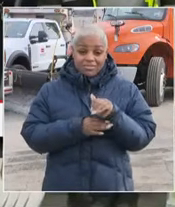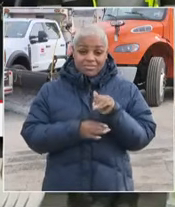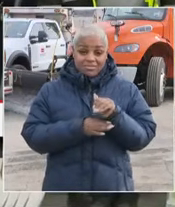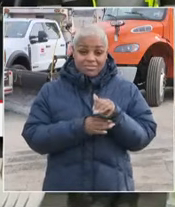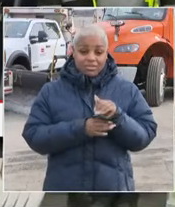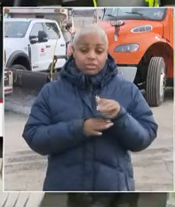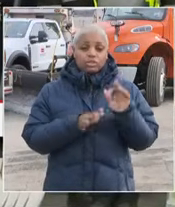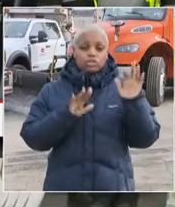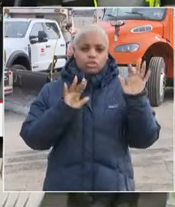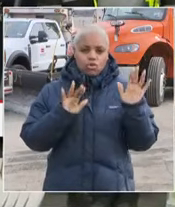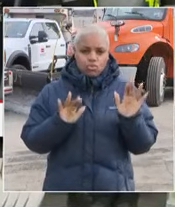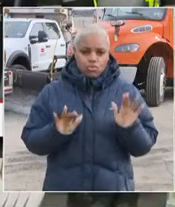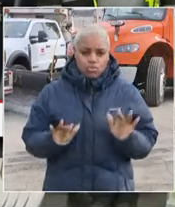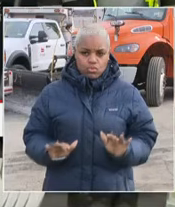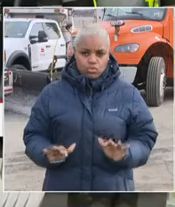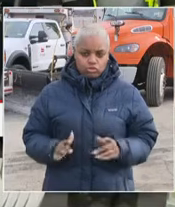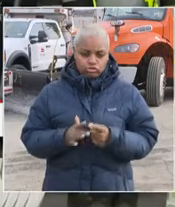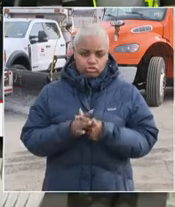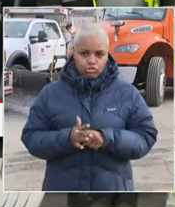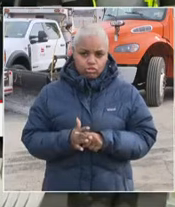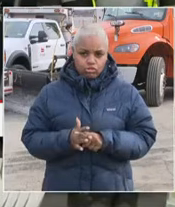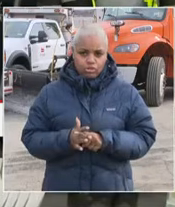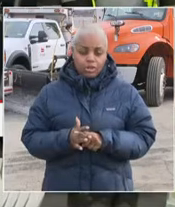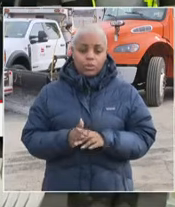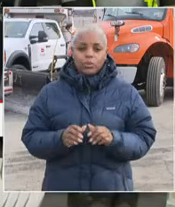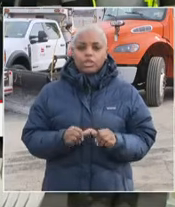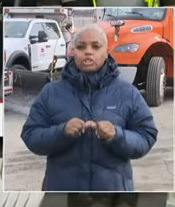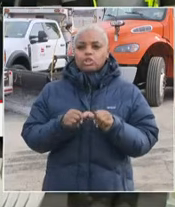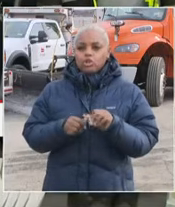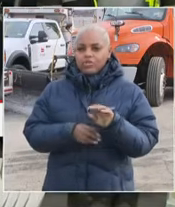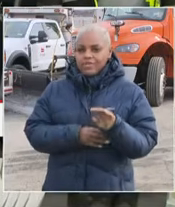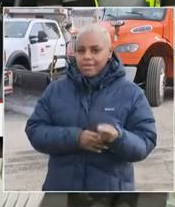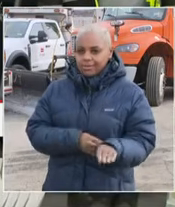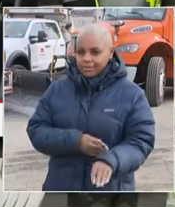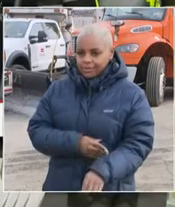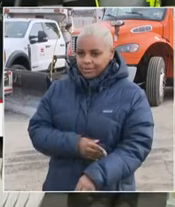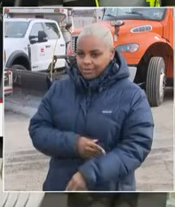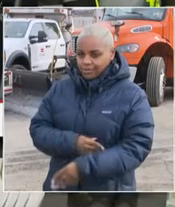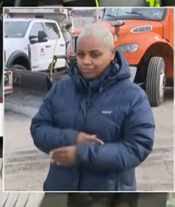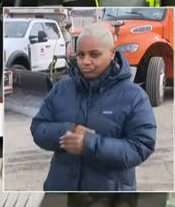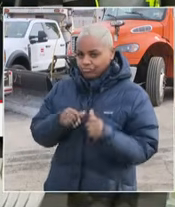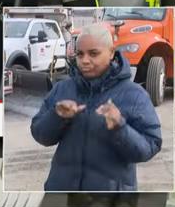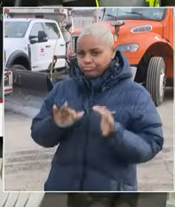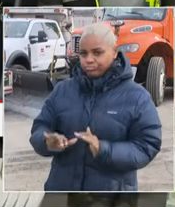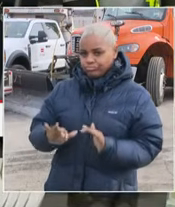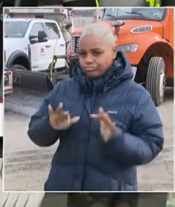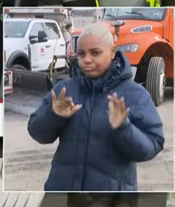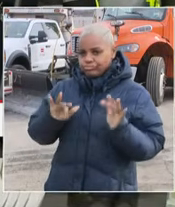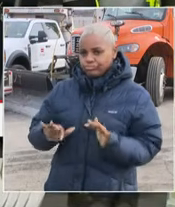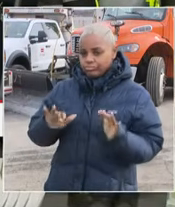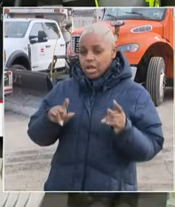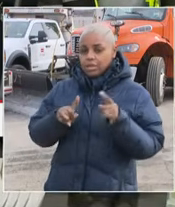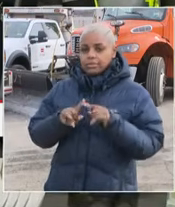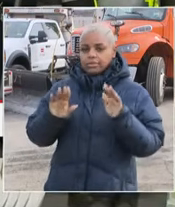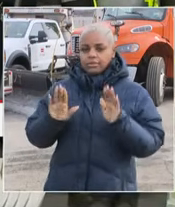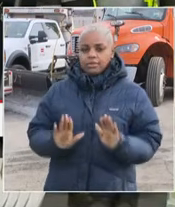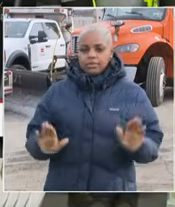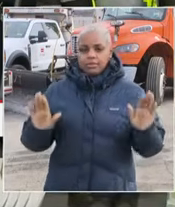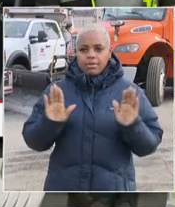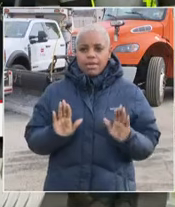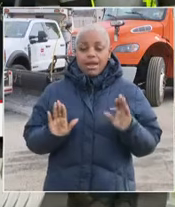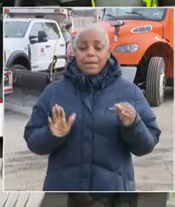continue throughout the night and into the day on Sunday and possibly into